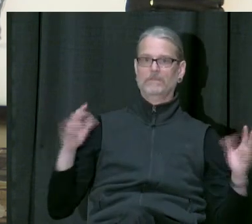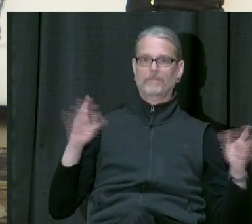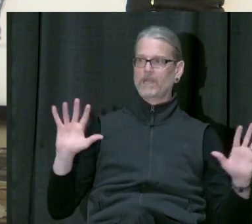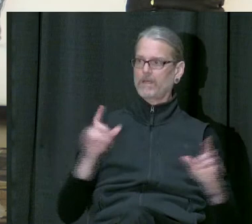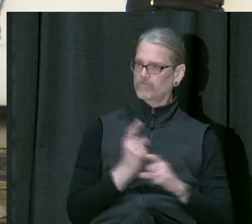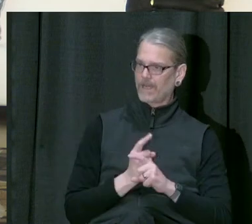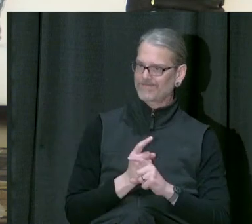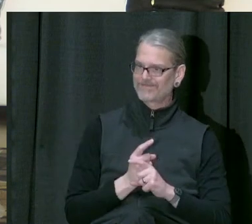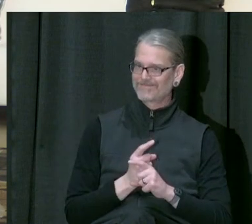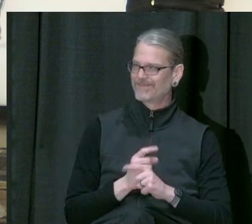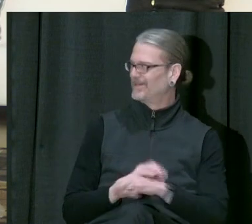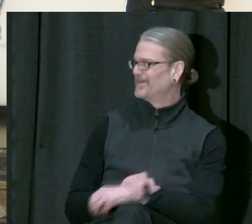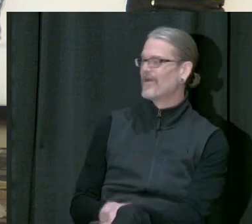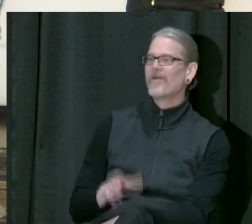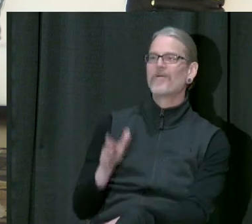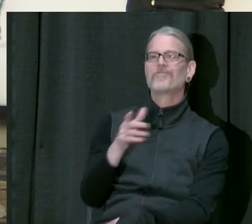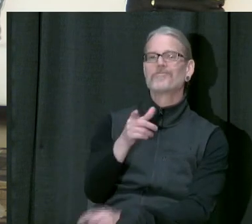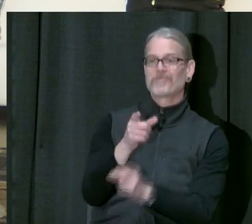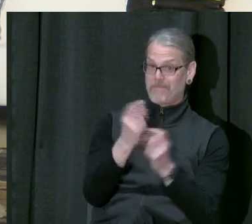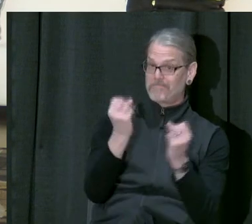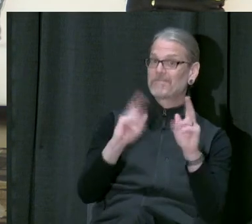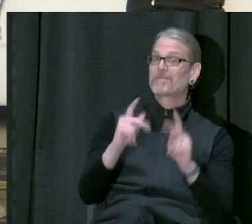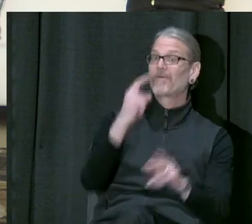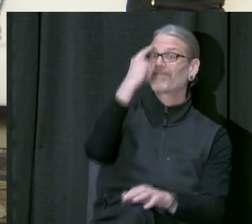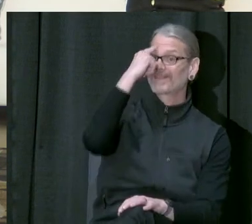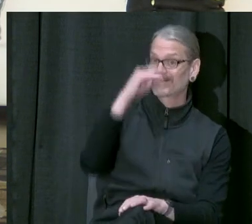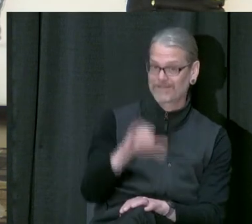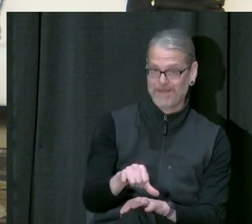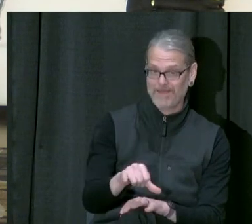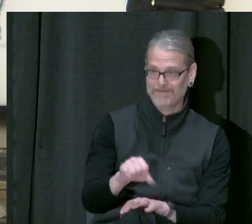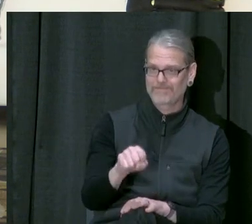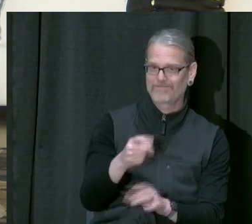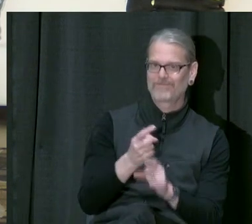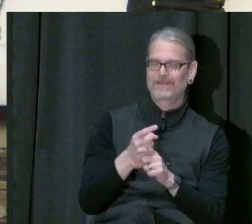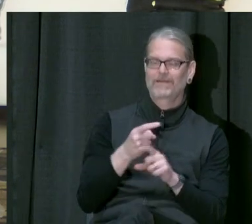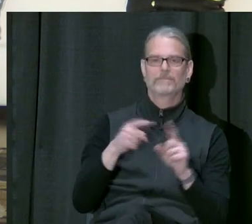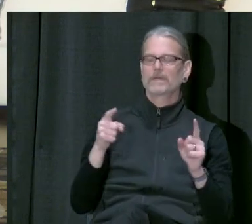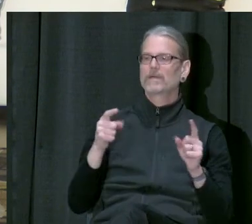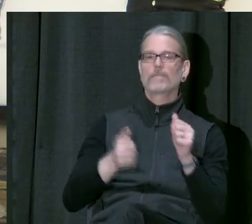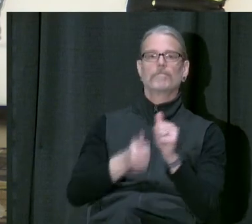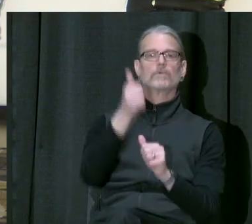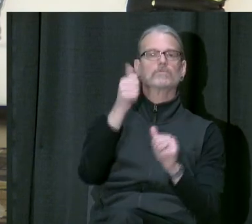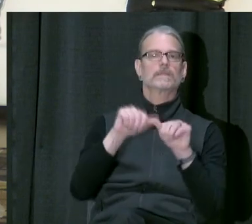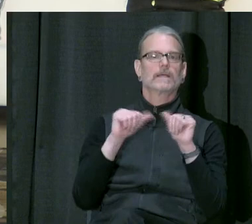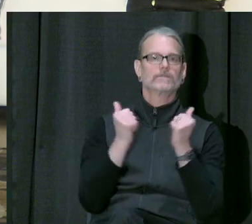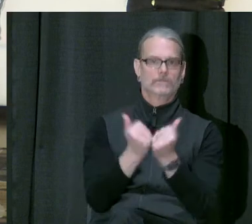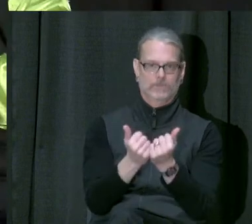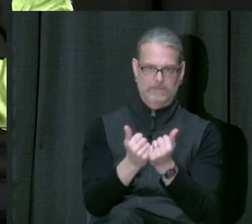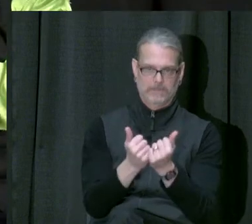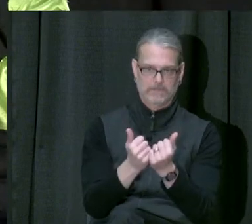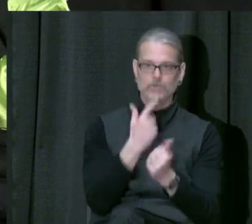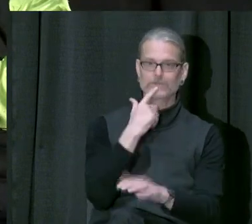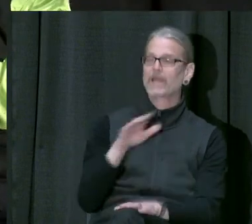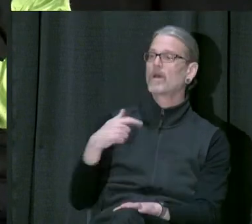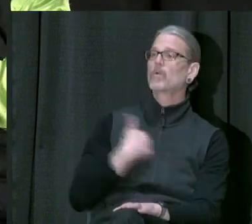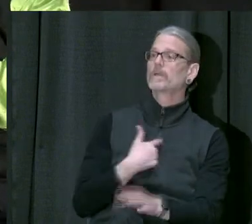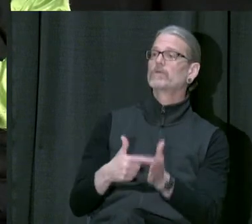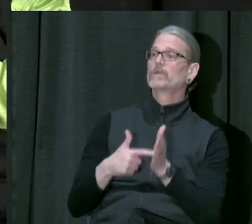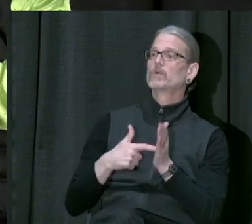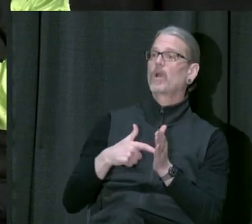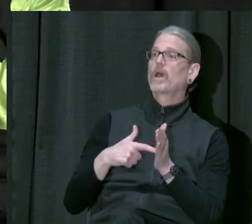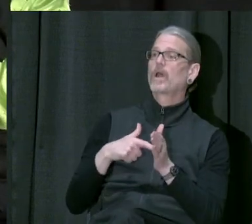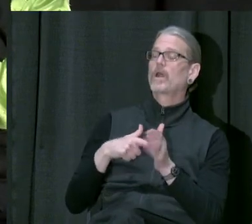right? And that's what a lot of people think. In fact, most agencies that say, we require our documents